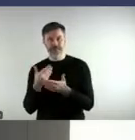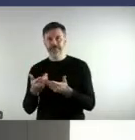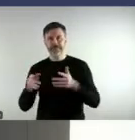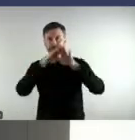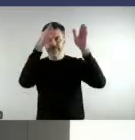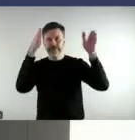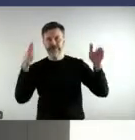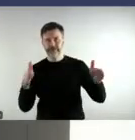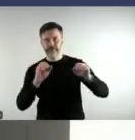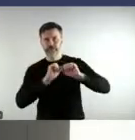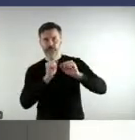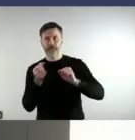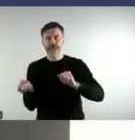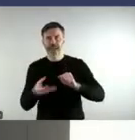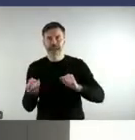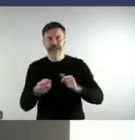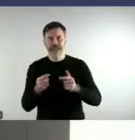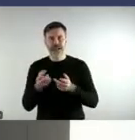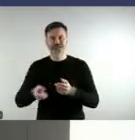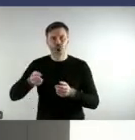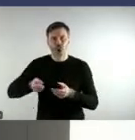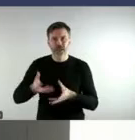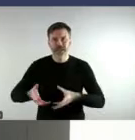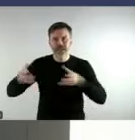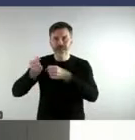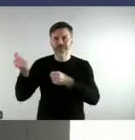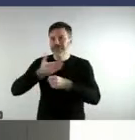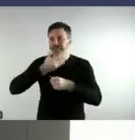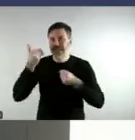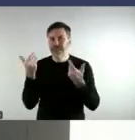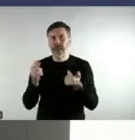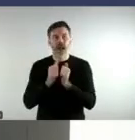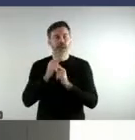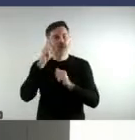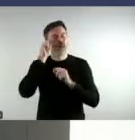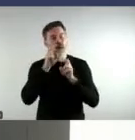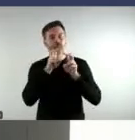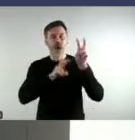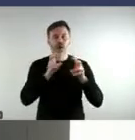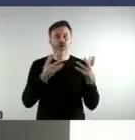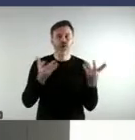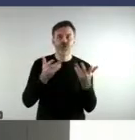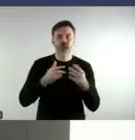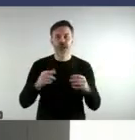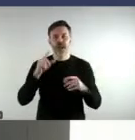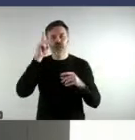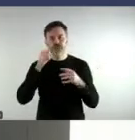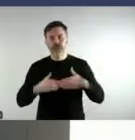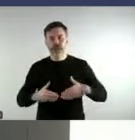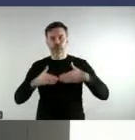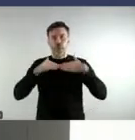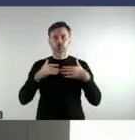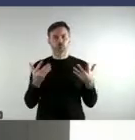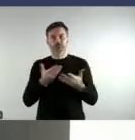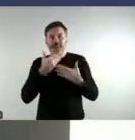is tilts, geotextile, sacks or sand, or logistical resources, accommodation and food for victims, heavy